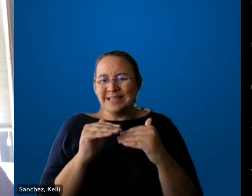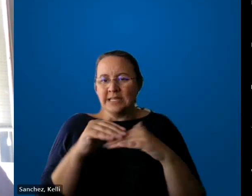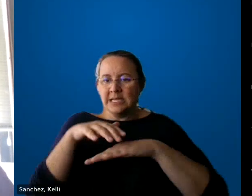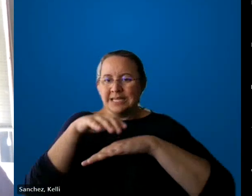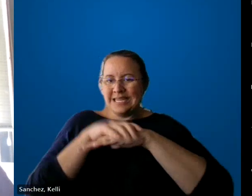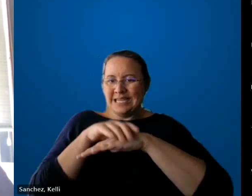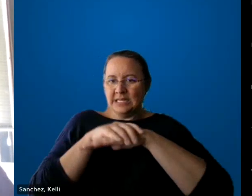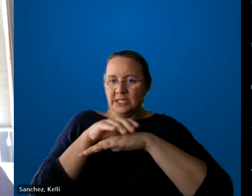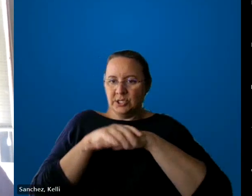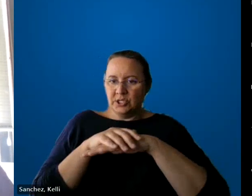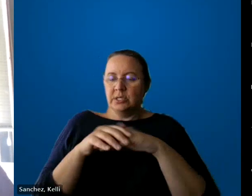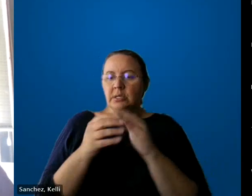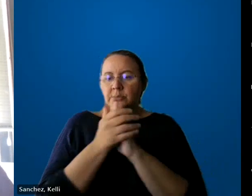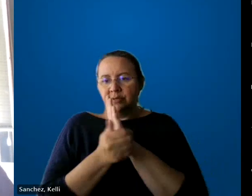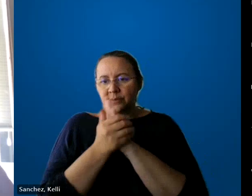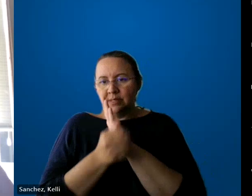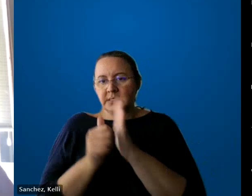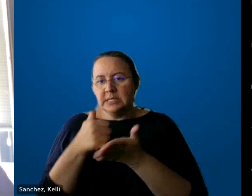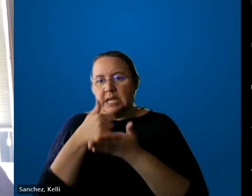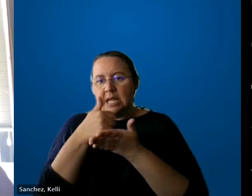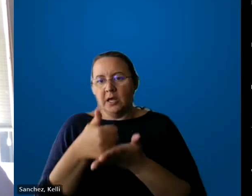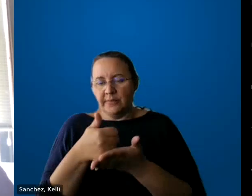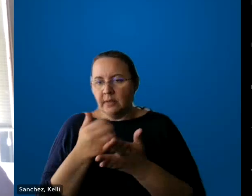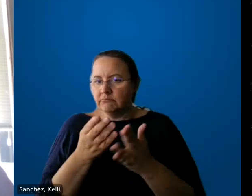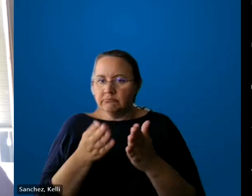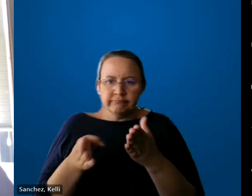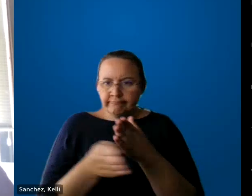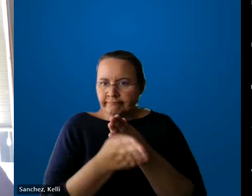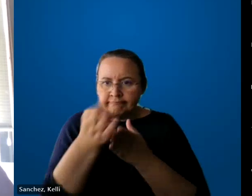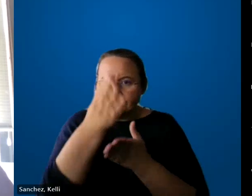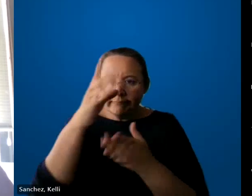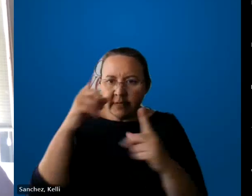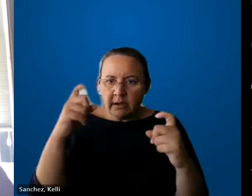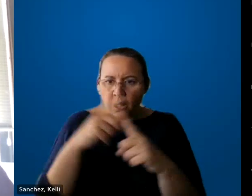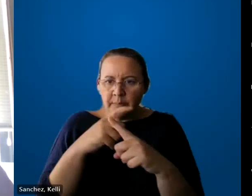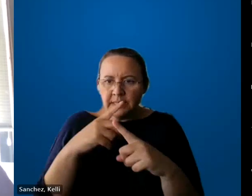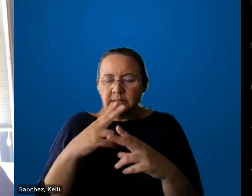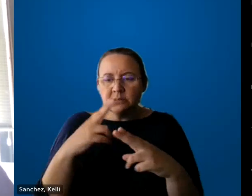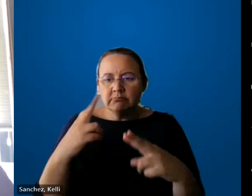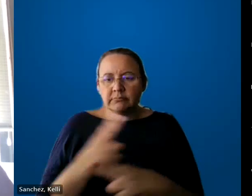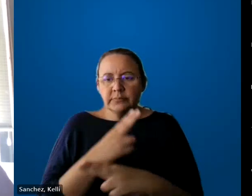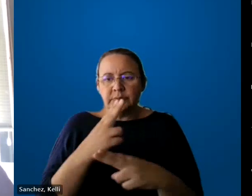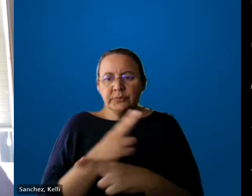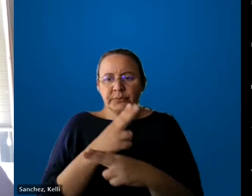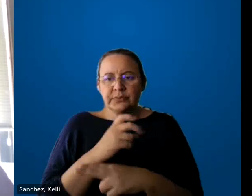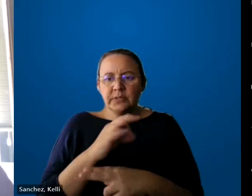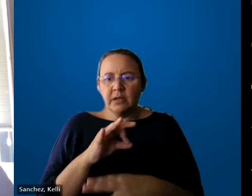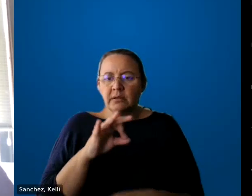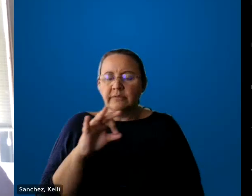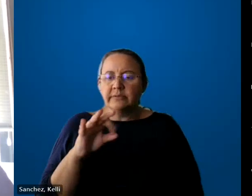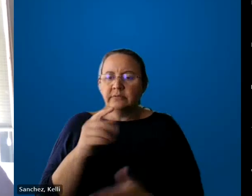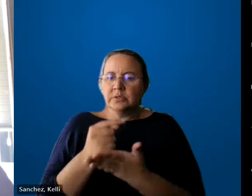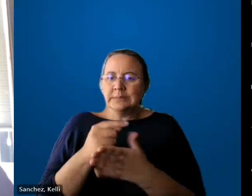English proficiency to help them navigate the complex substance use treatment system?